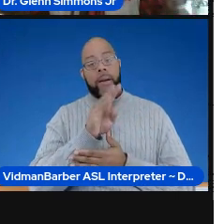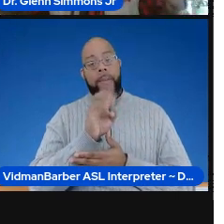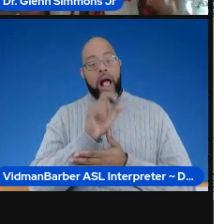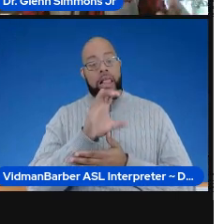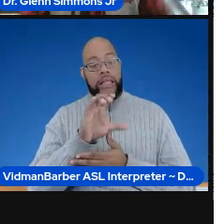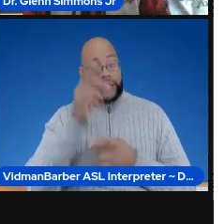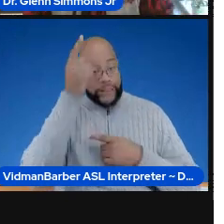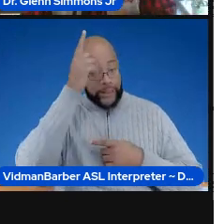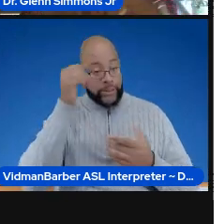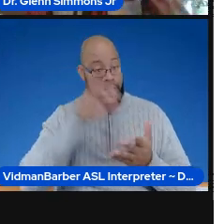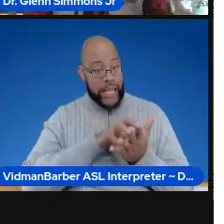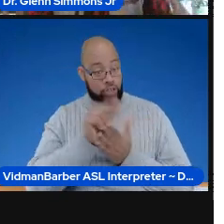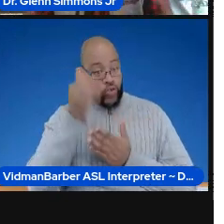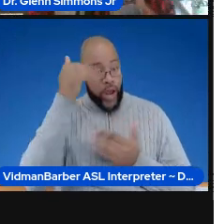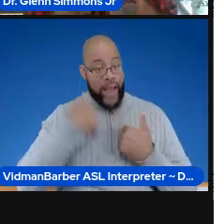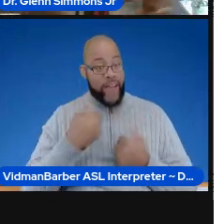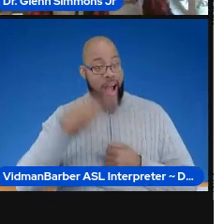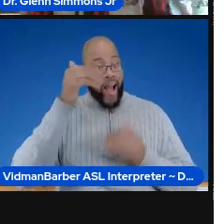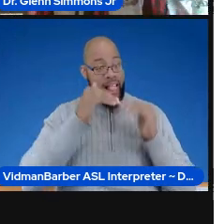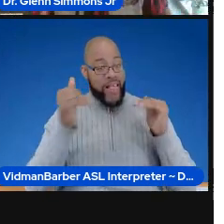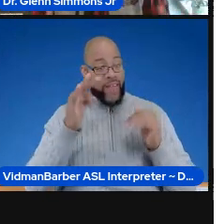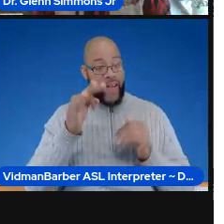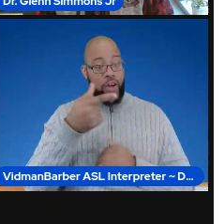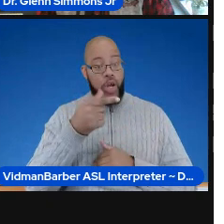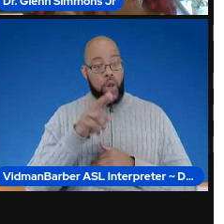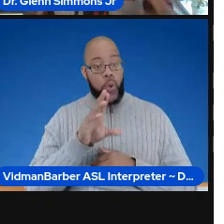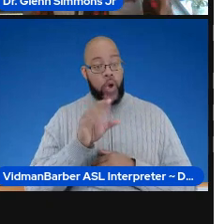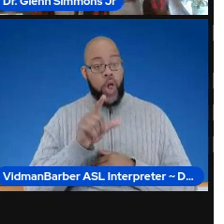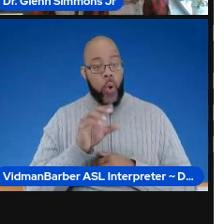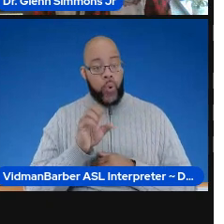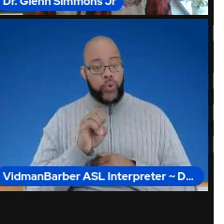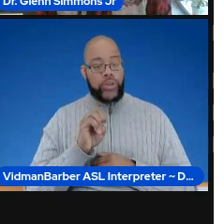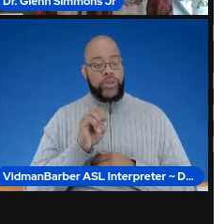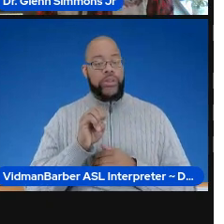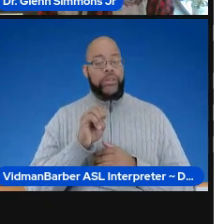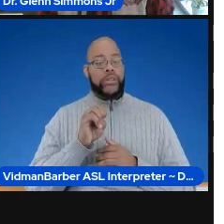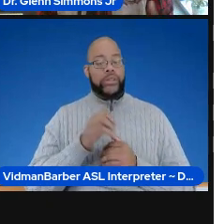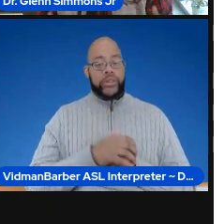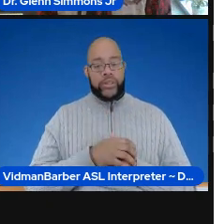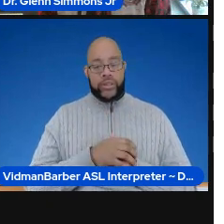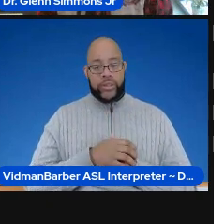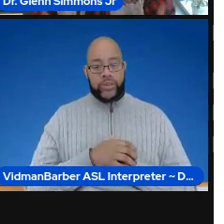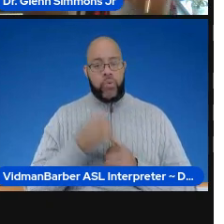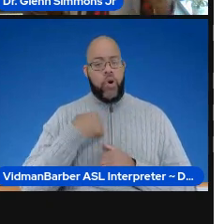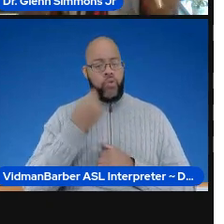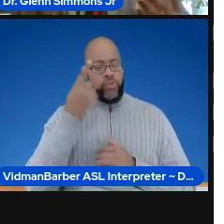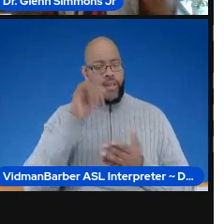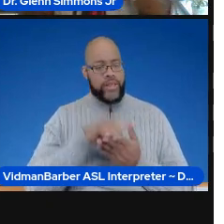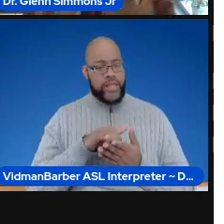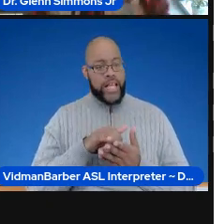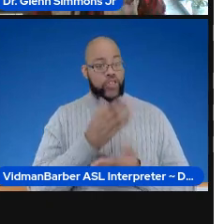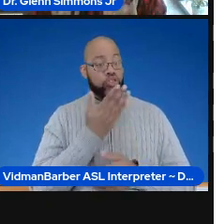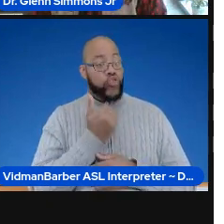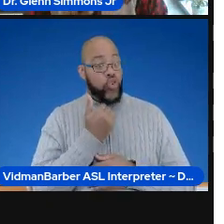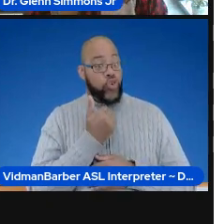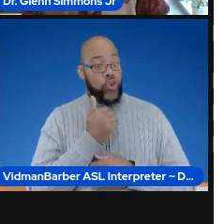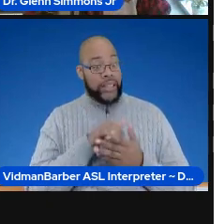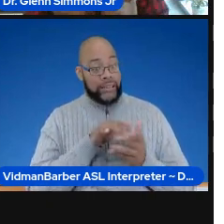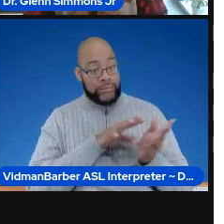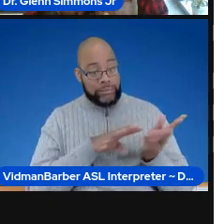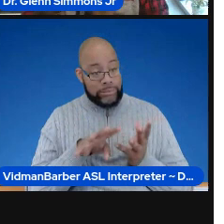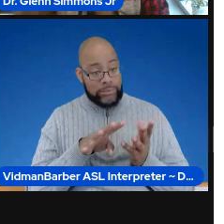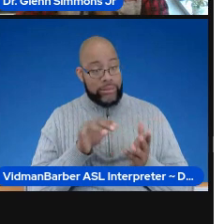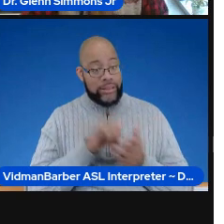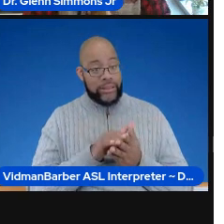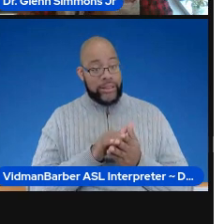cancer is known to have a high level of glucose metabolism or highly glycolytic, we understand that that sugar that's coming in is